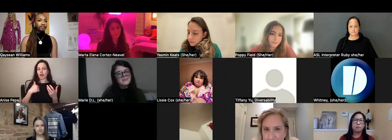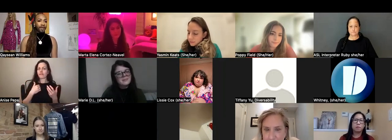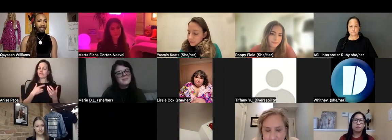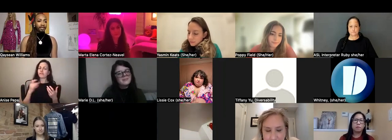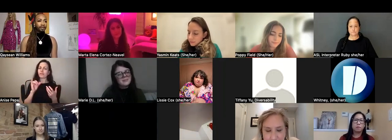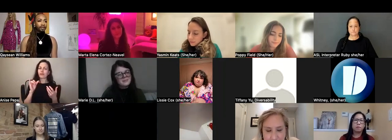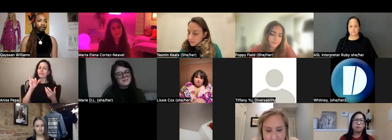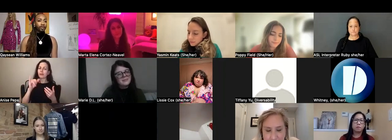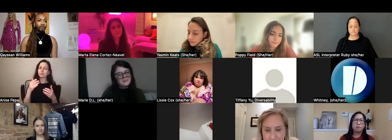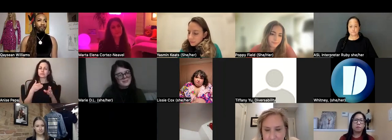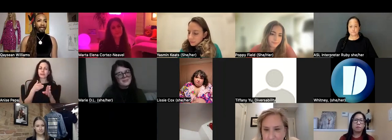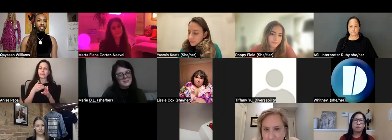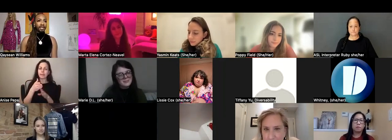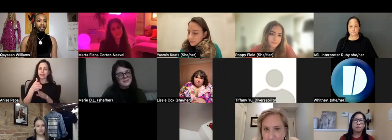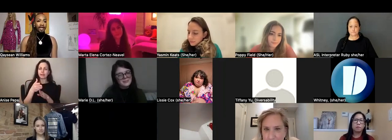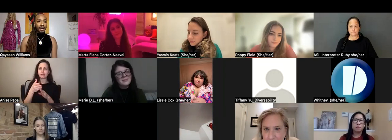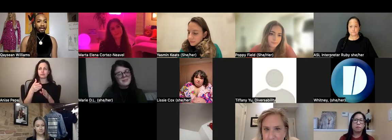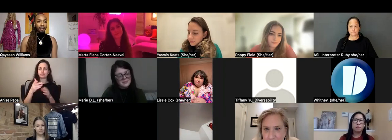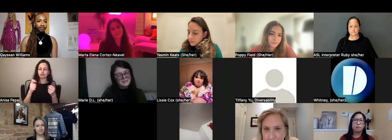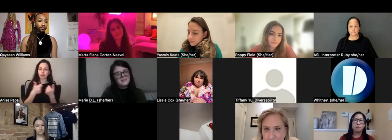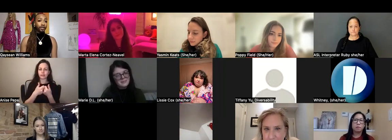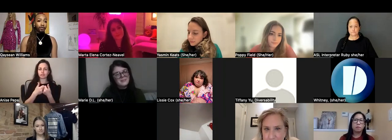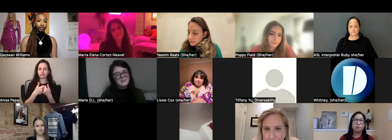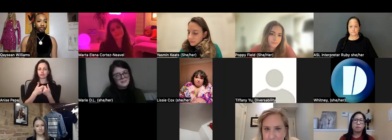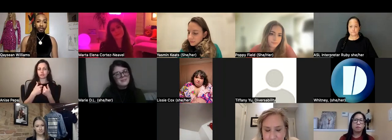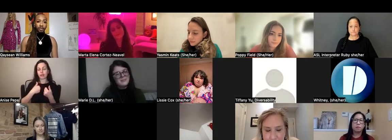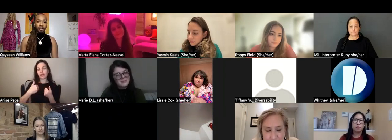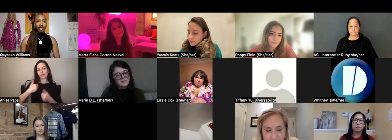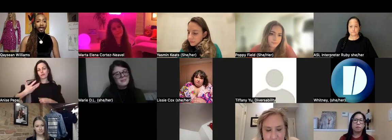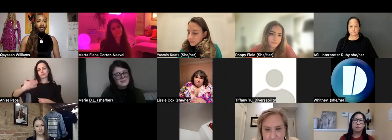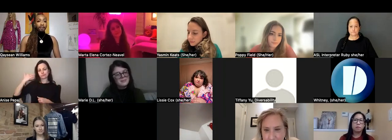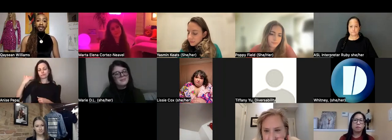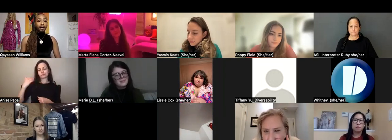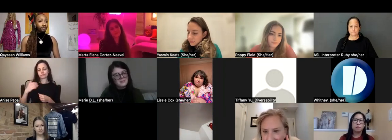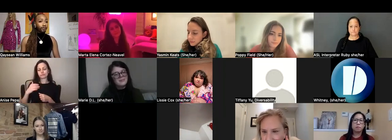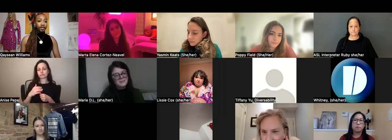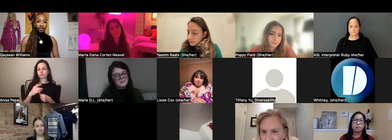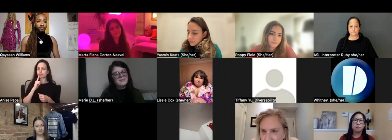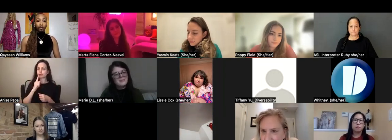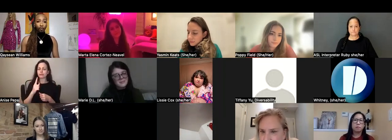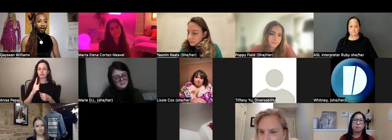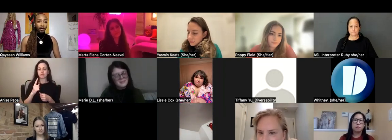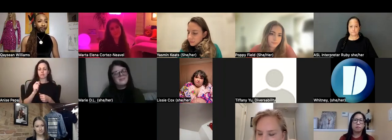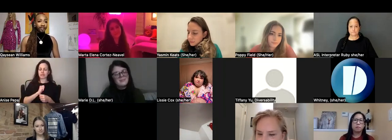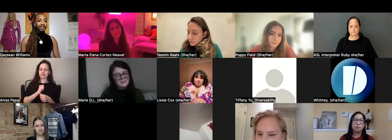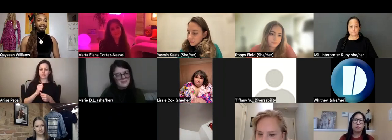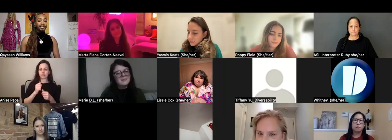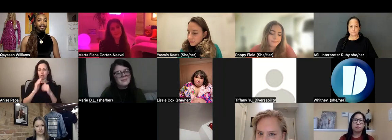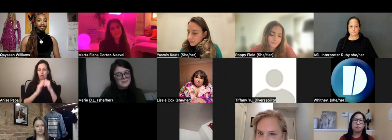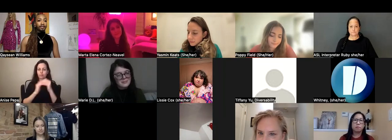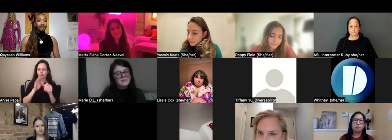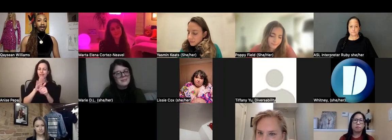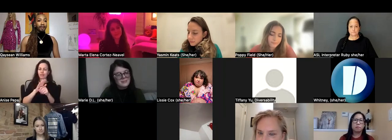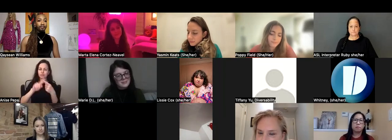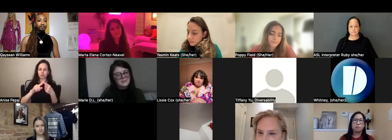was one of the main challenges I had early on, was just being comfortable enough to wear clothing